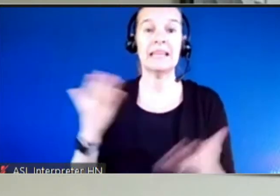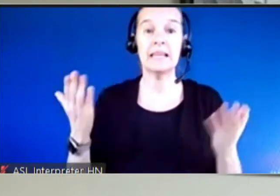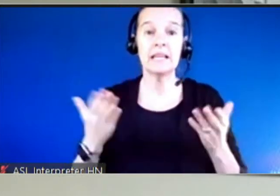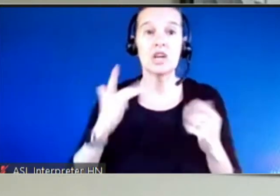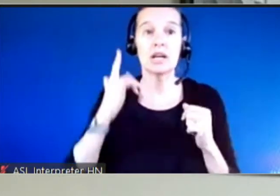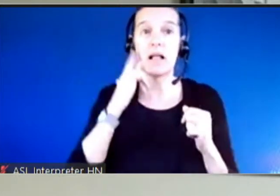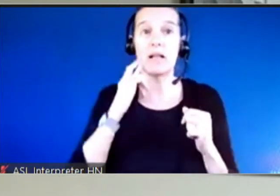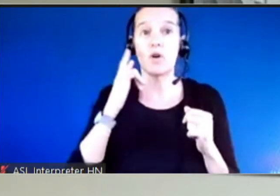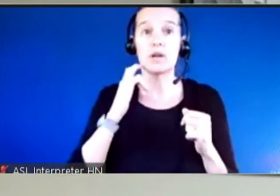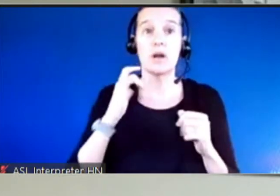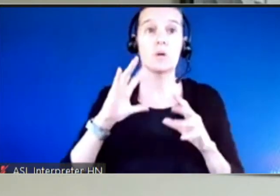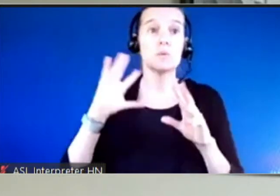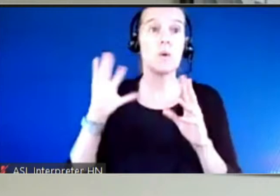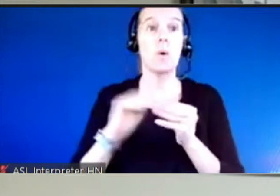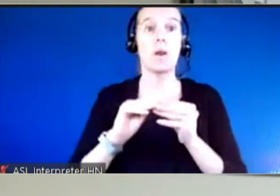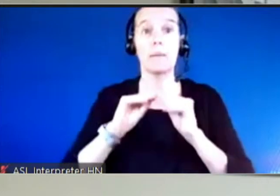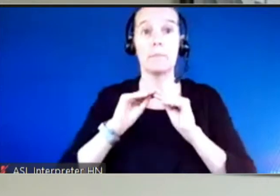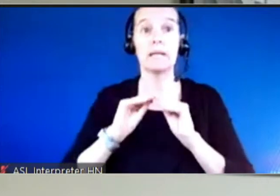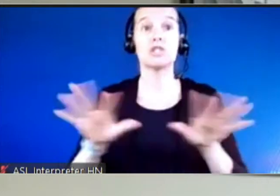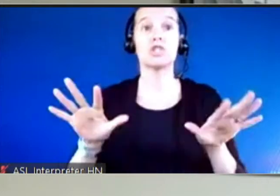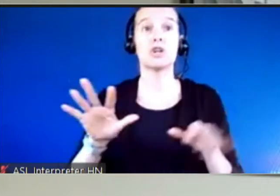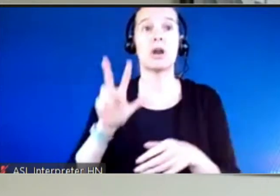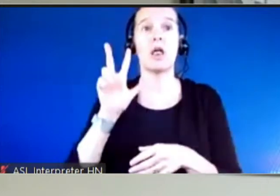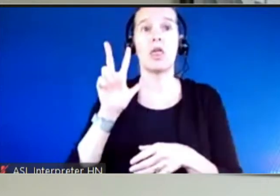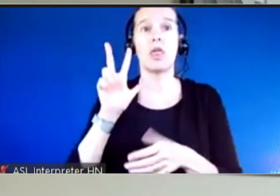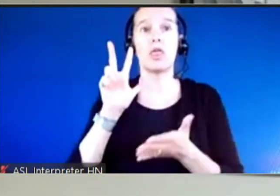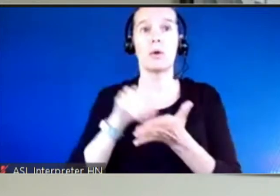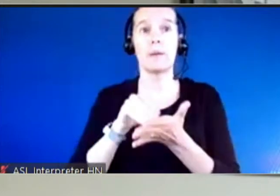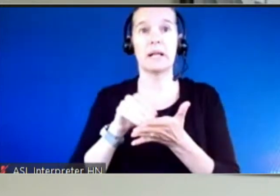administered is